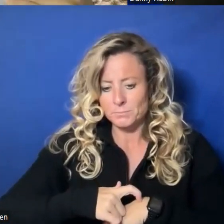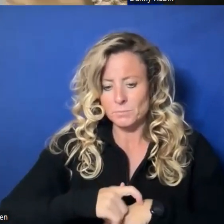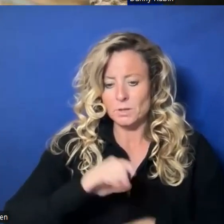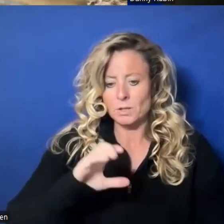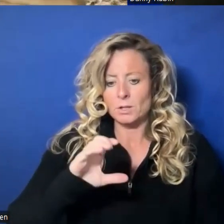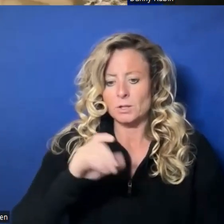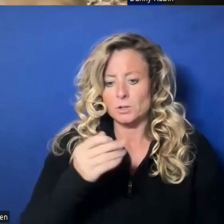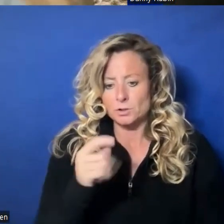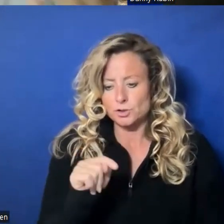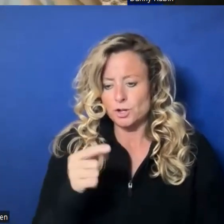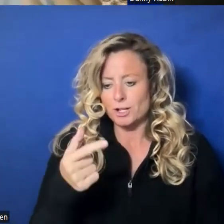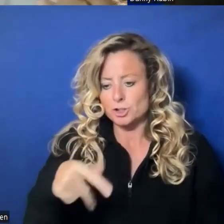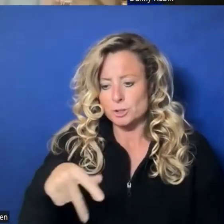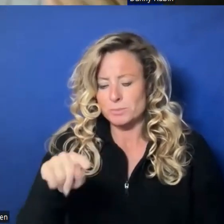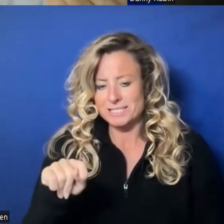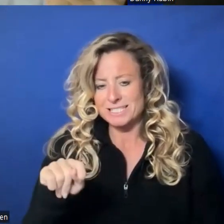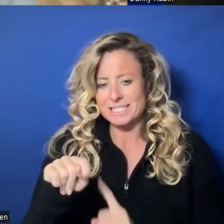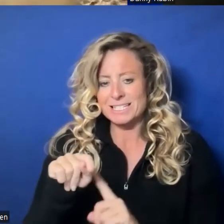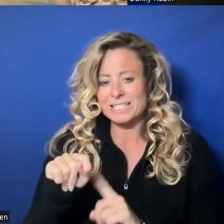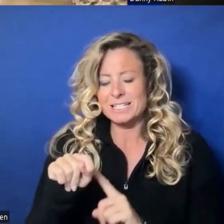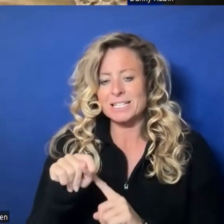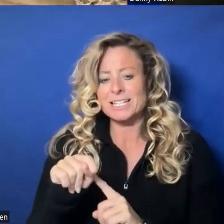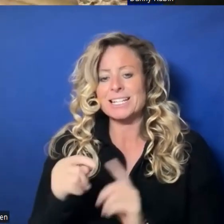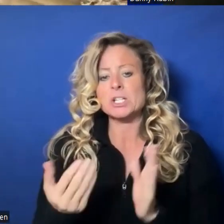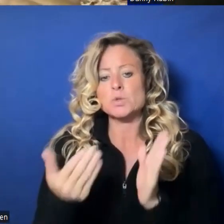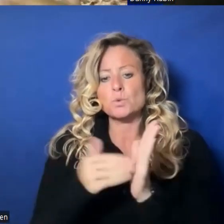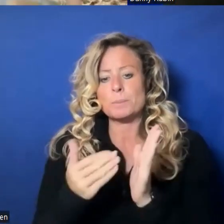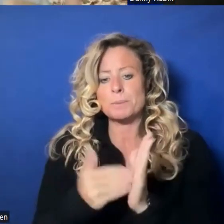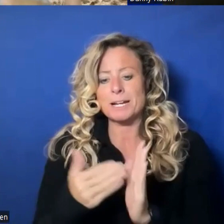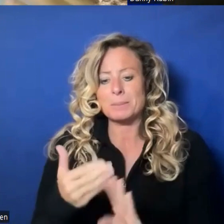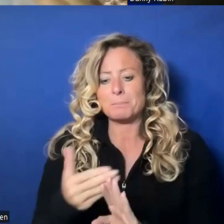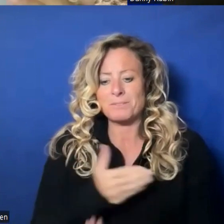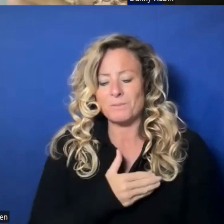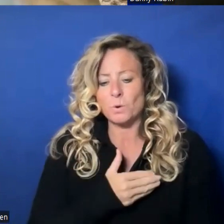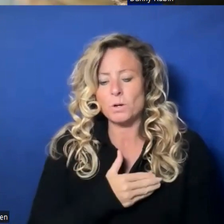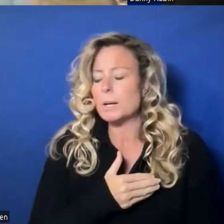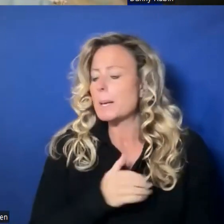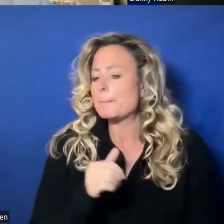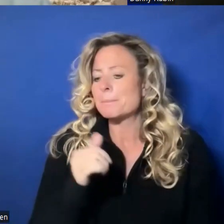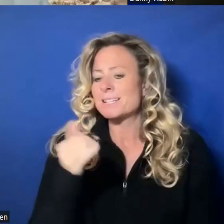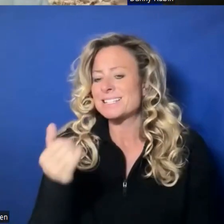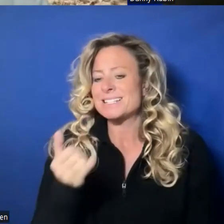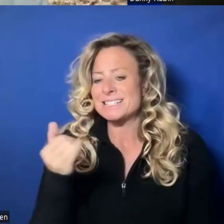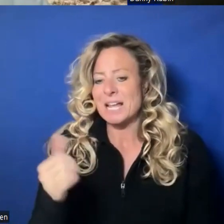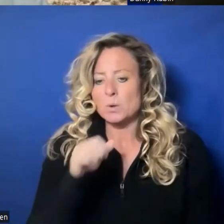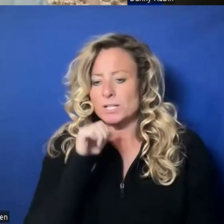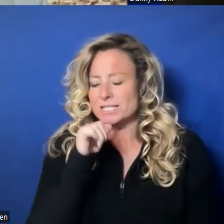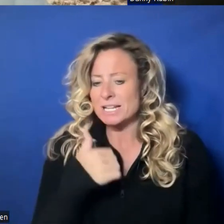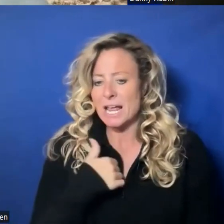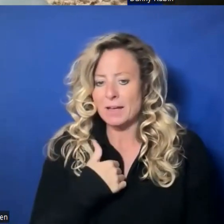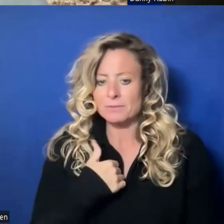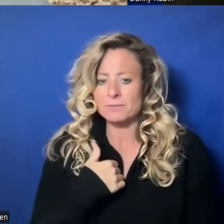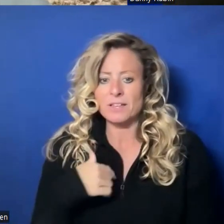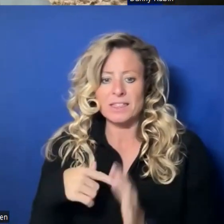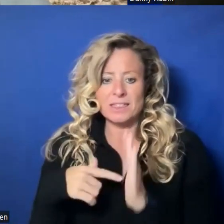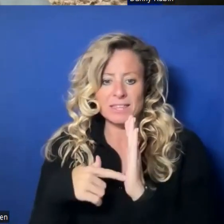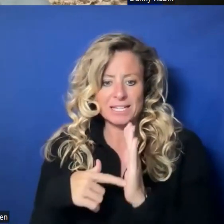GPT is repeating what he did before, but this time he doesn't have the true example. He just